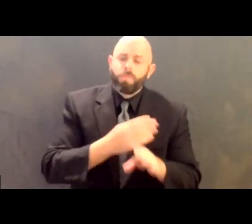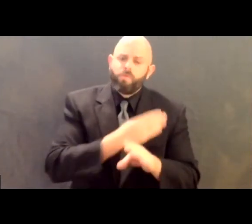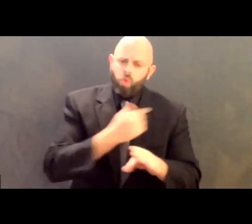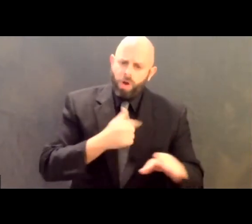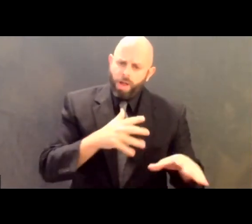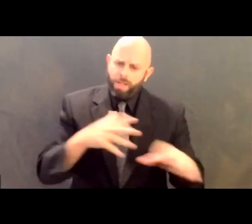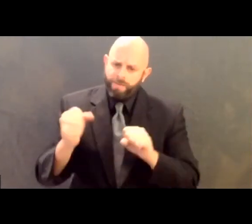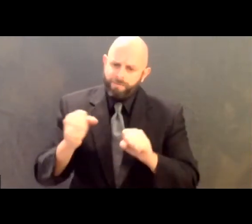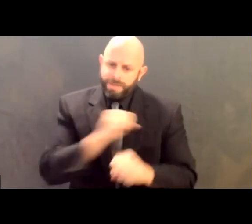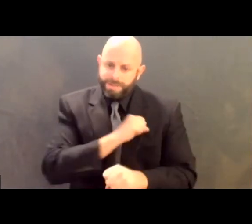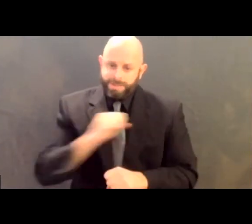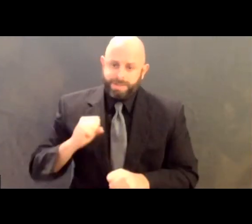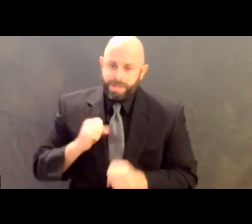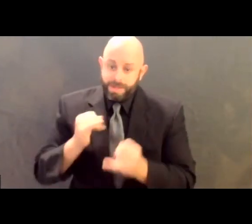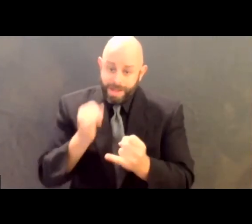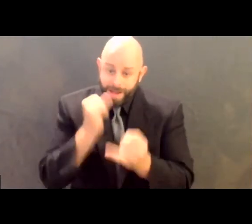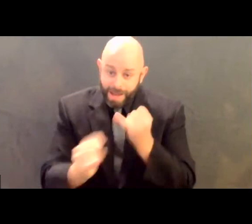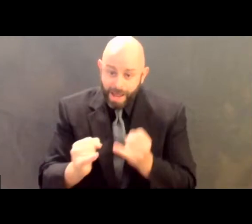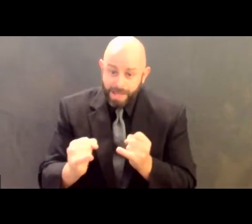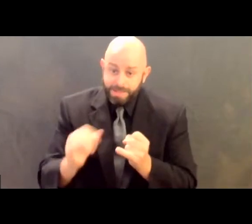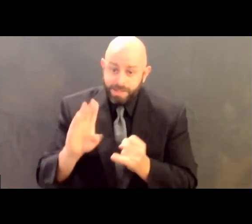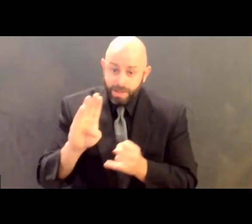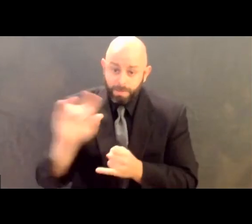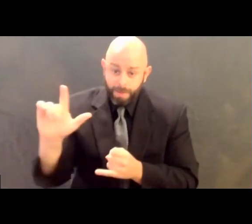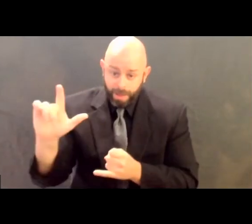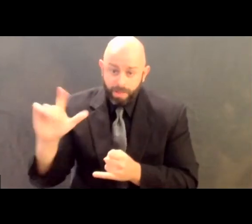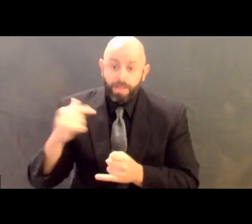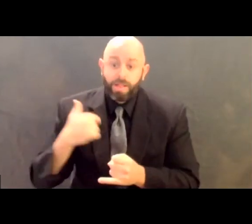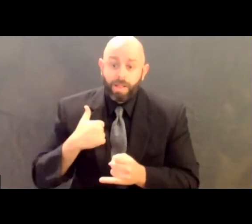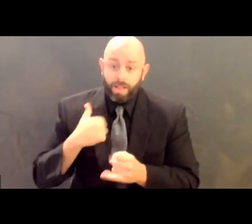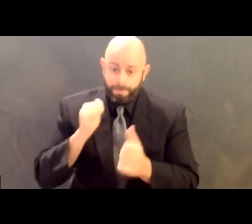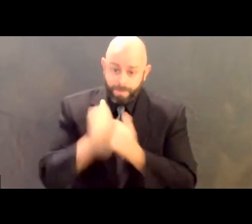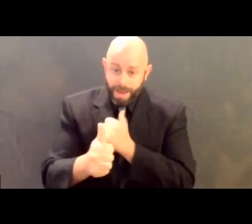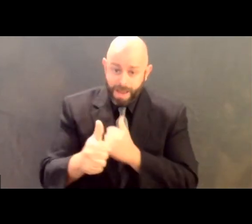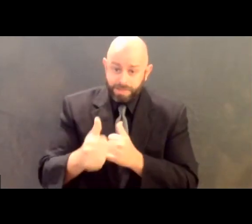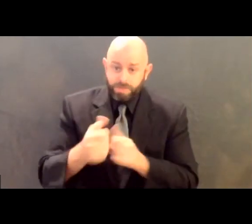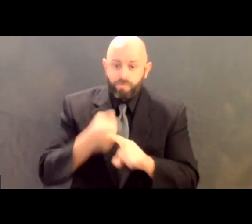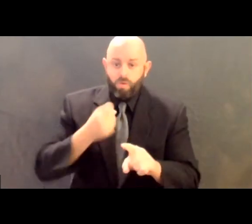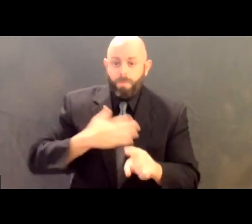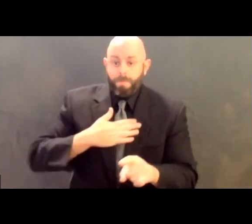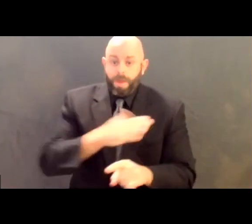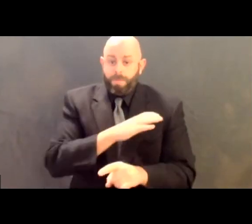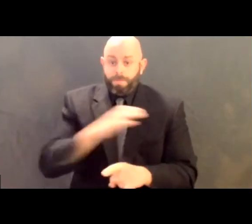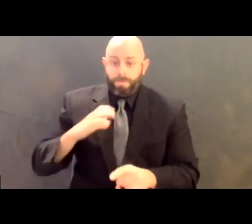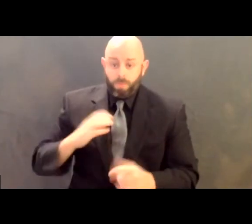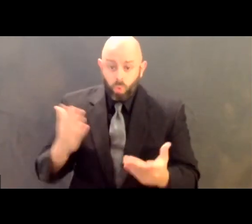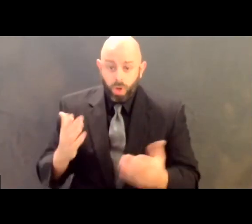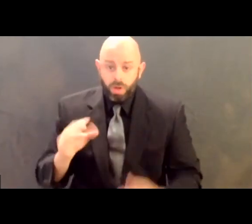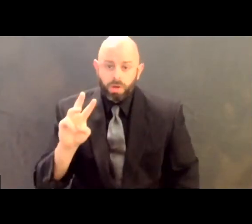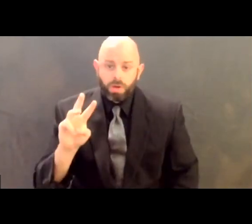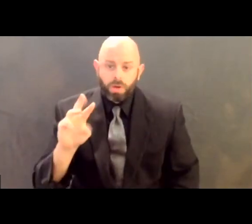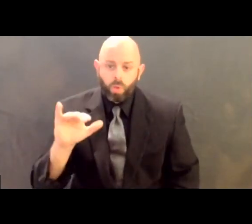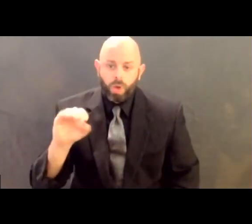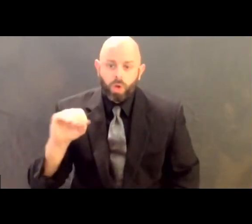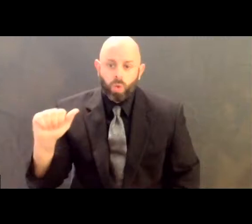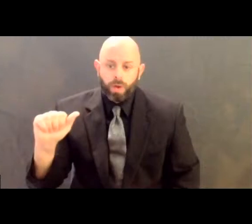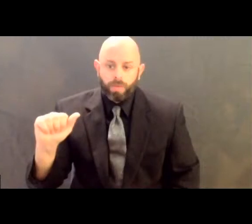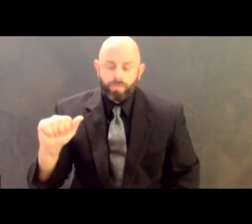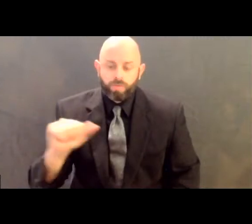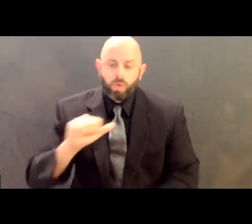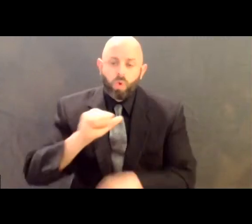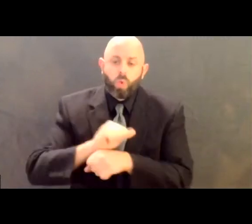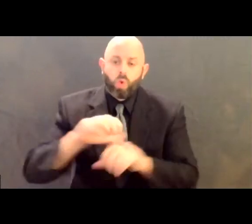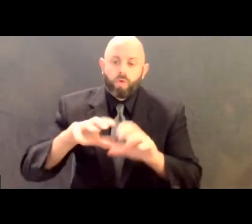Senate, the last bill I passed that I came out of my committee was WIOA, the Workforce Innovation and Opportunity